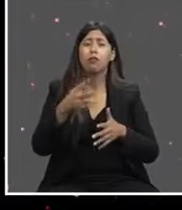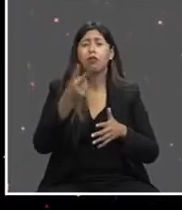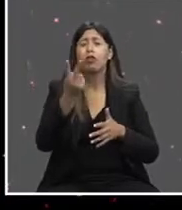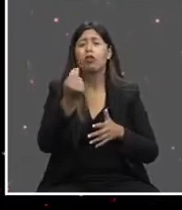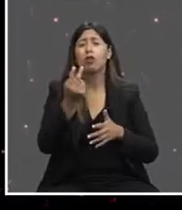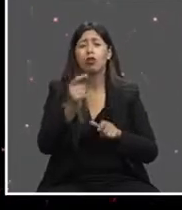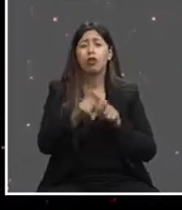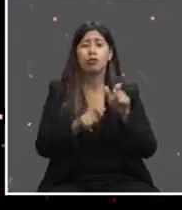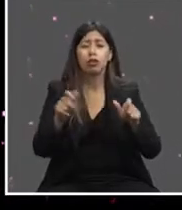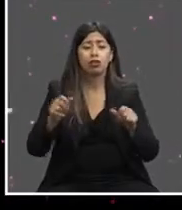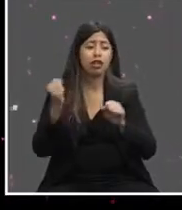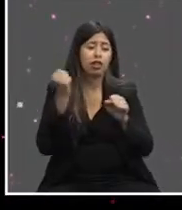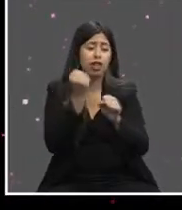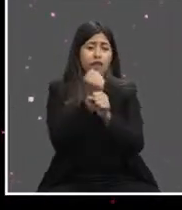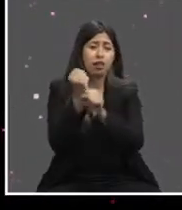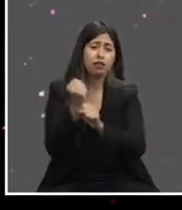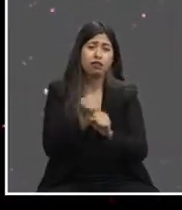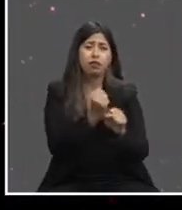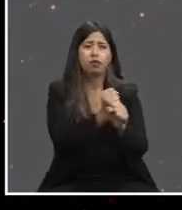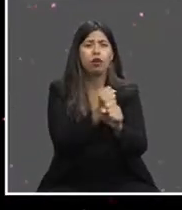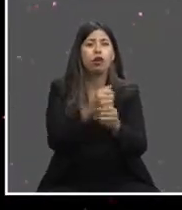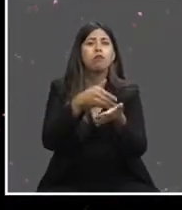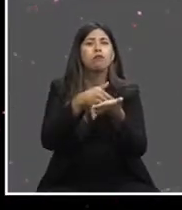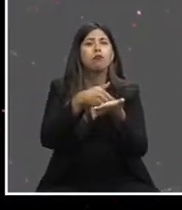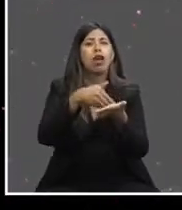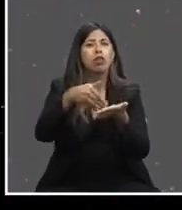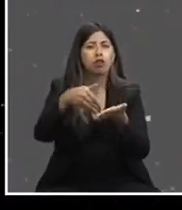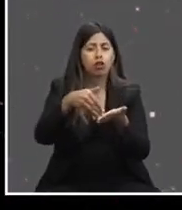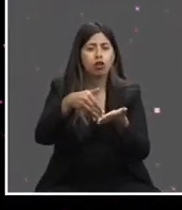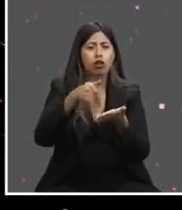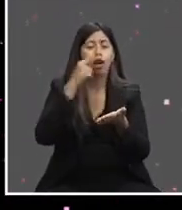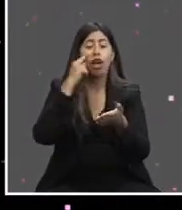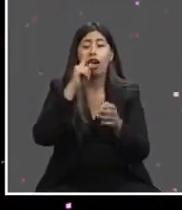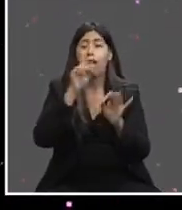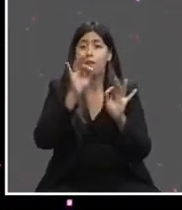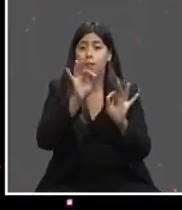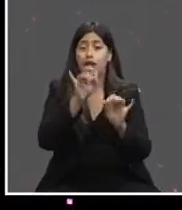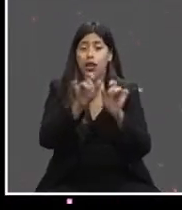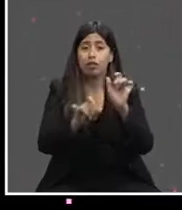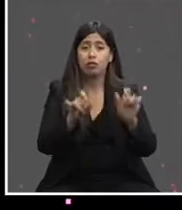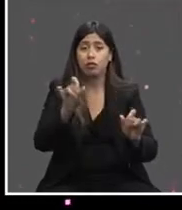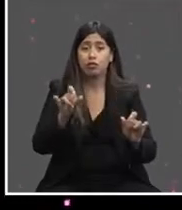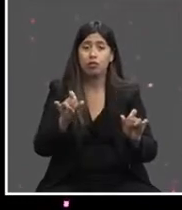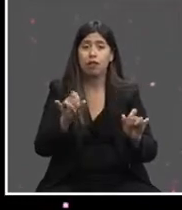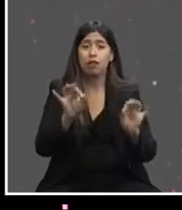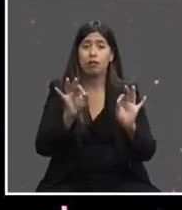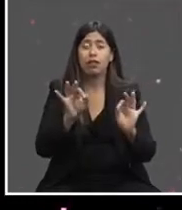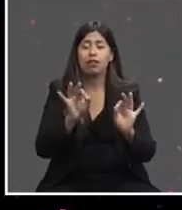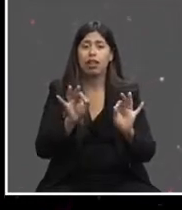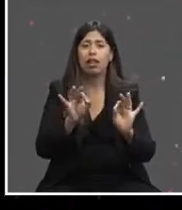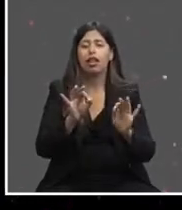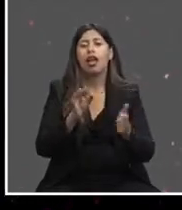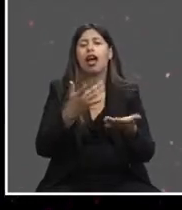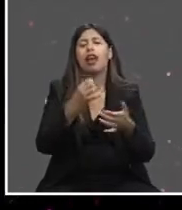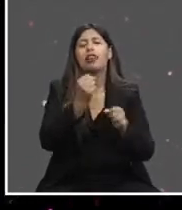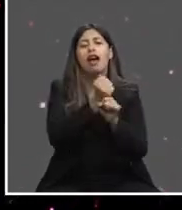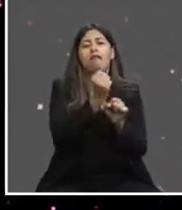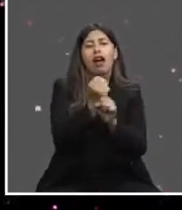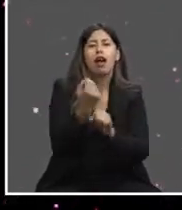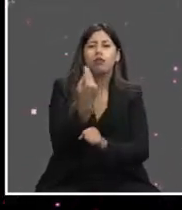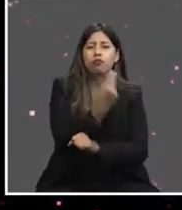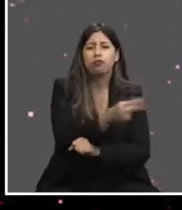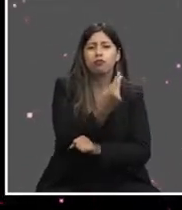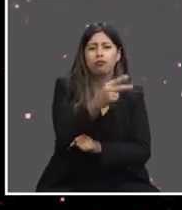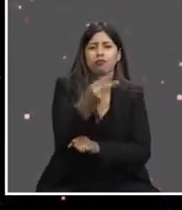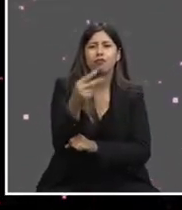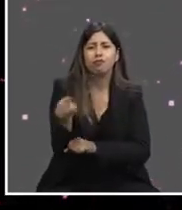allowed people to specialize in thousands of different trades. There were rapid developments in institutions, culture, and technology.